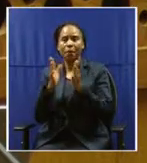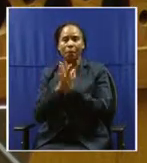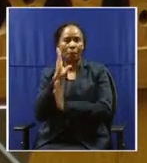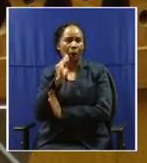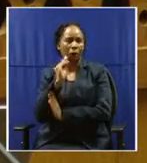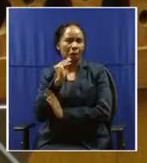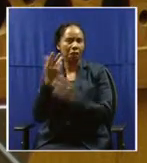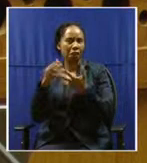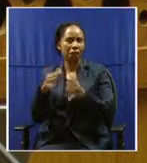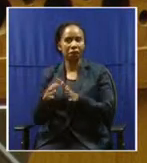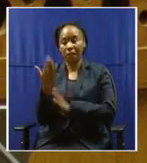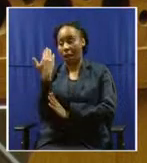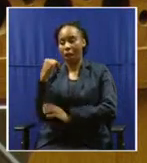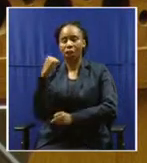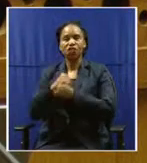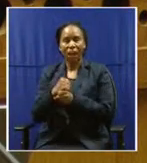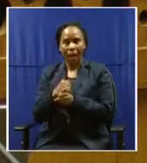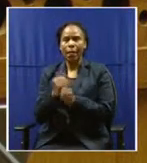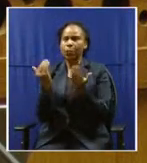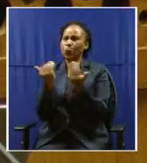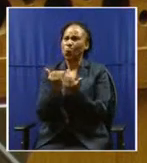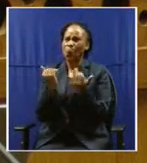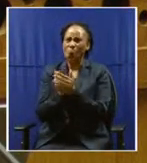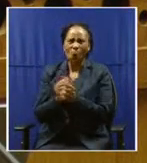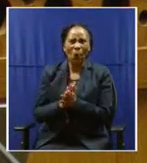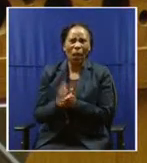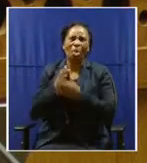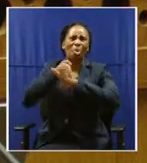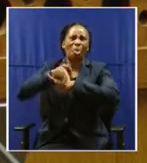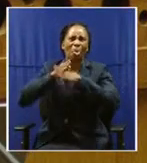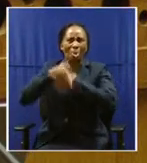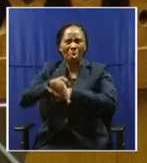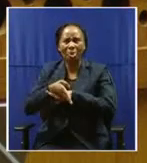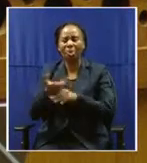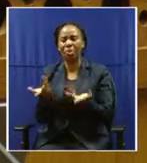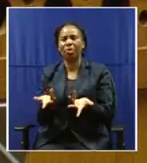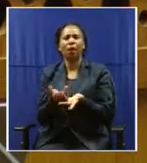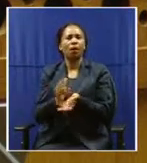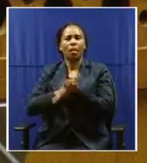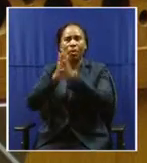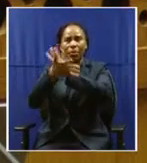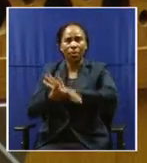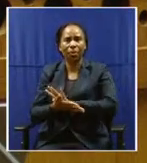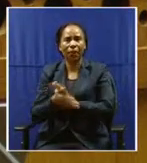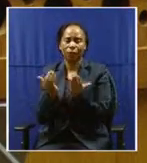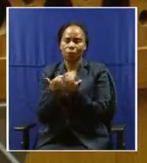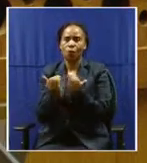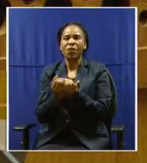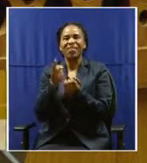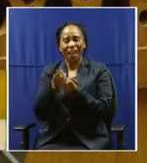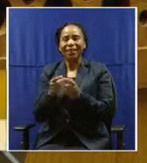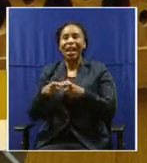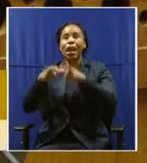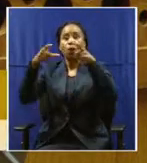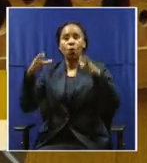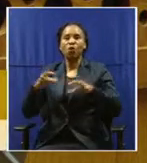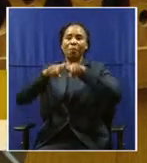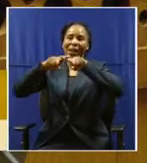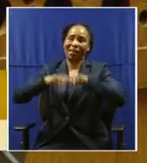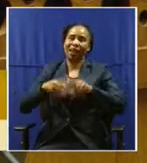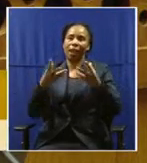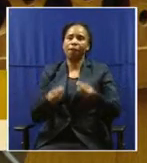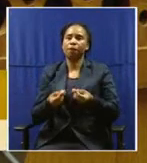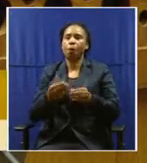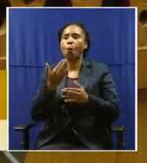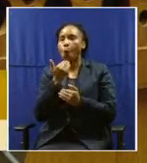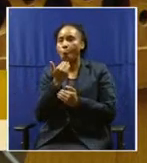year, schooling disruption placed a huge burden on learners, on teachers, and